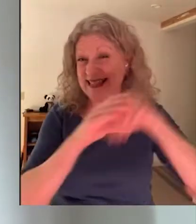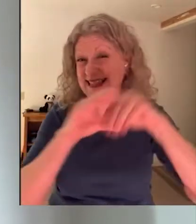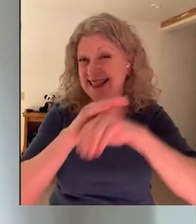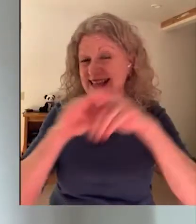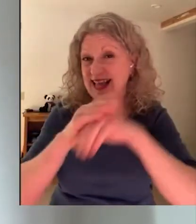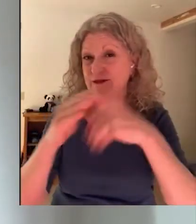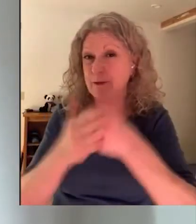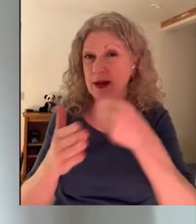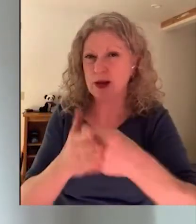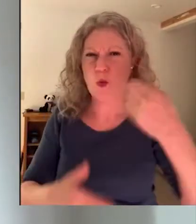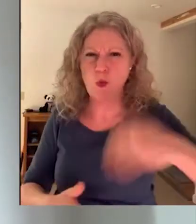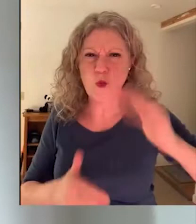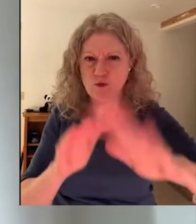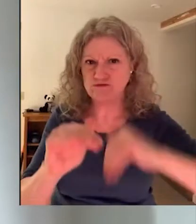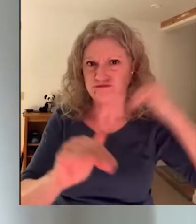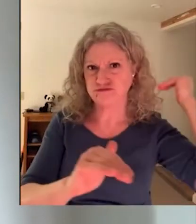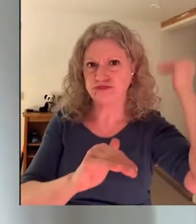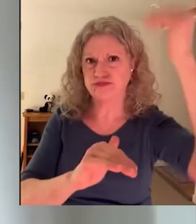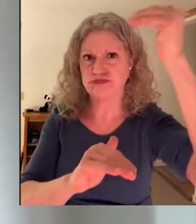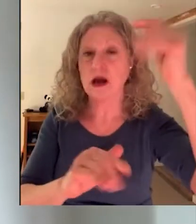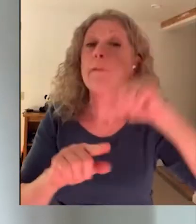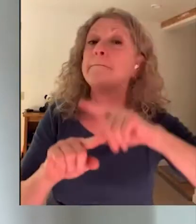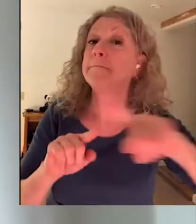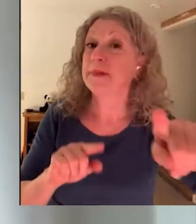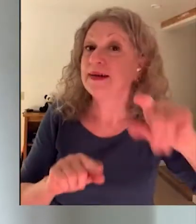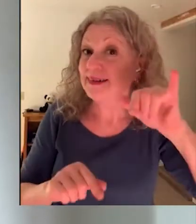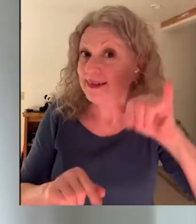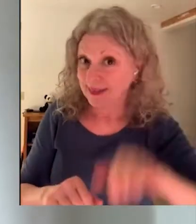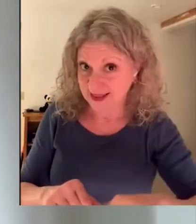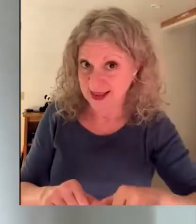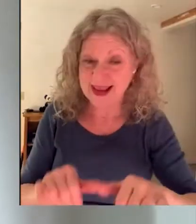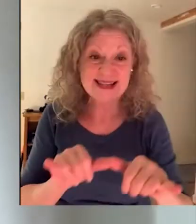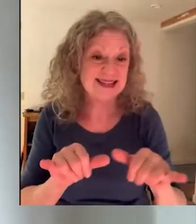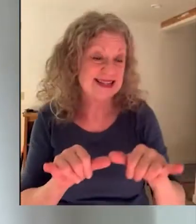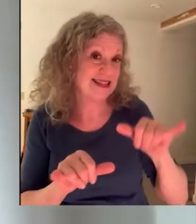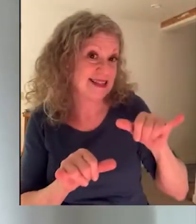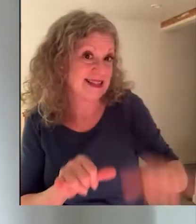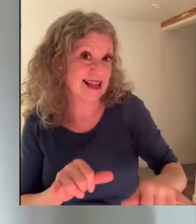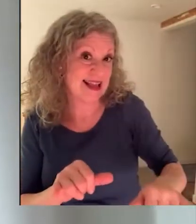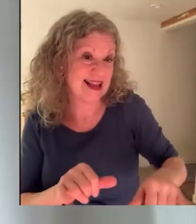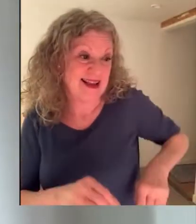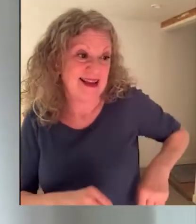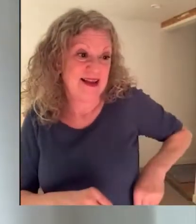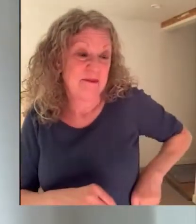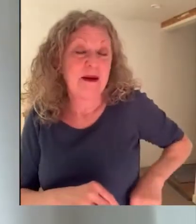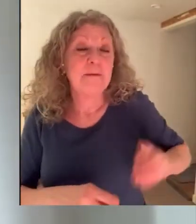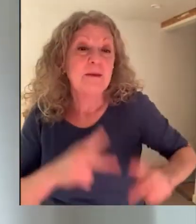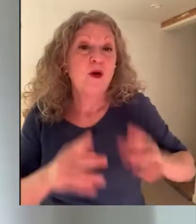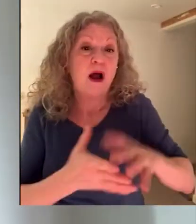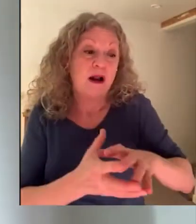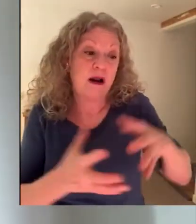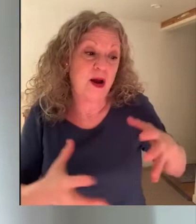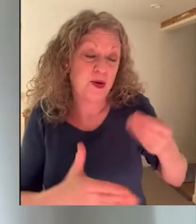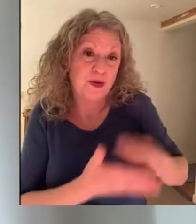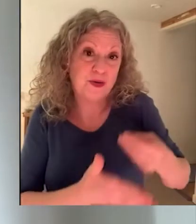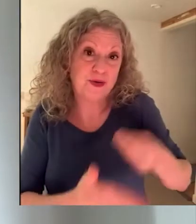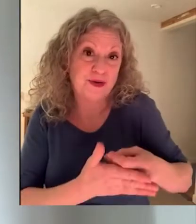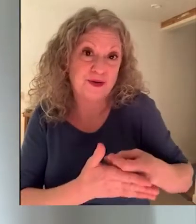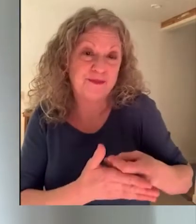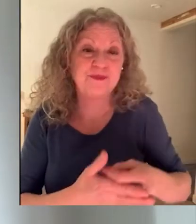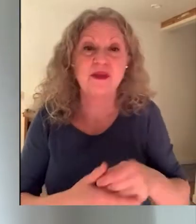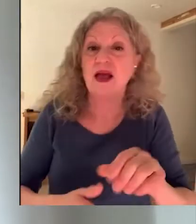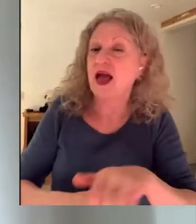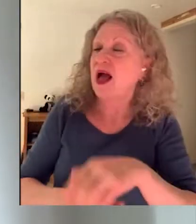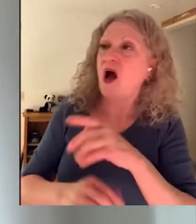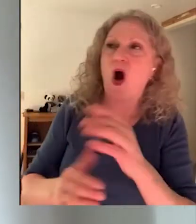rate. But those savings largely stayed in the pockets of higher earners, while everyone else held close to